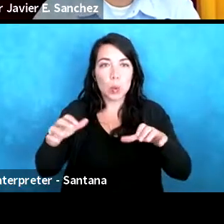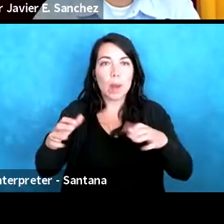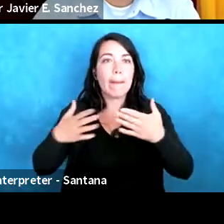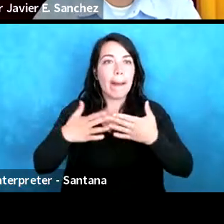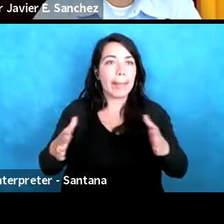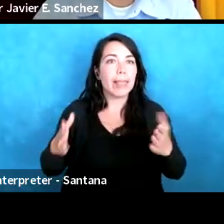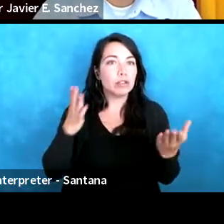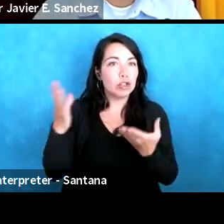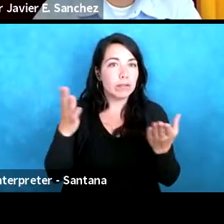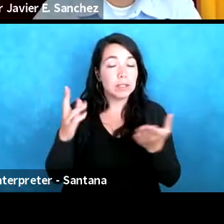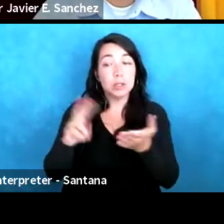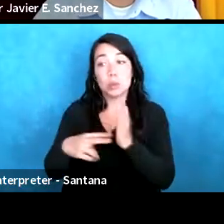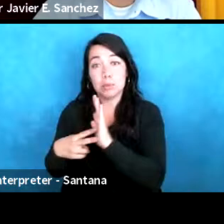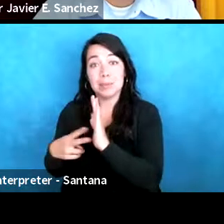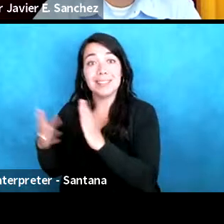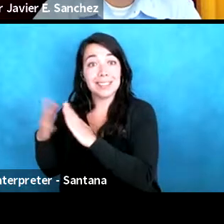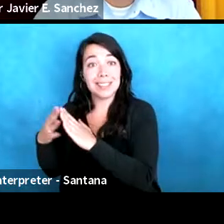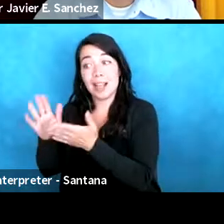sir?